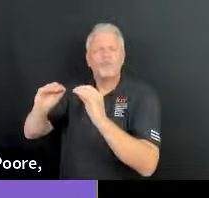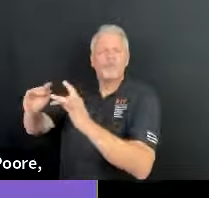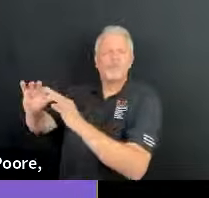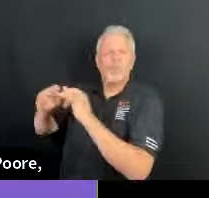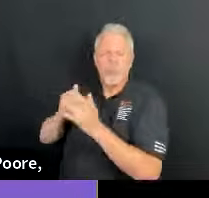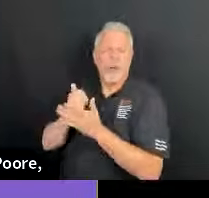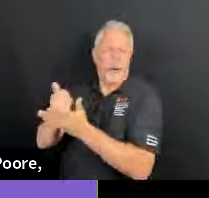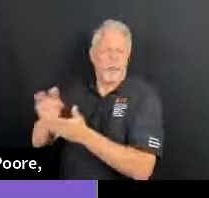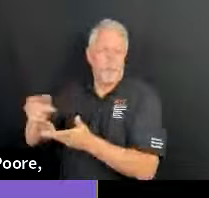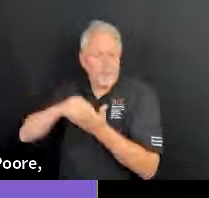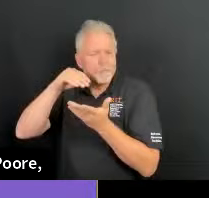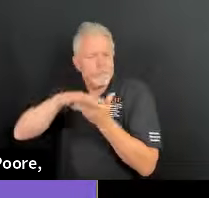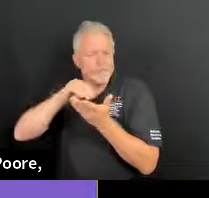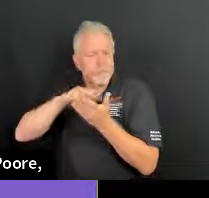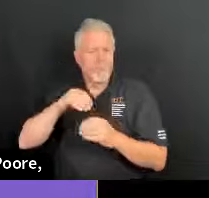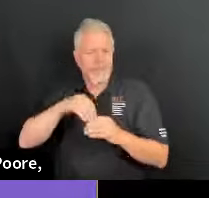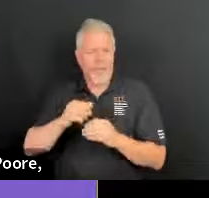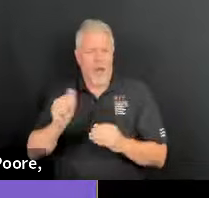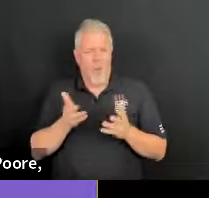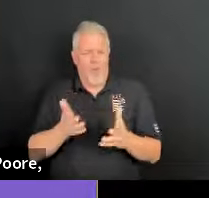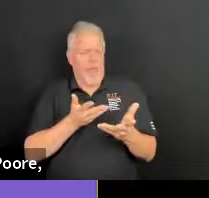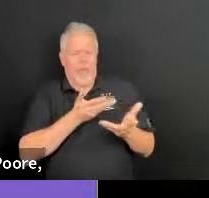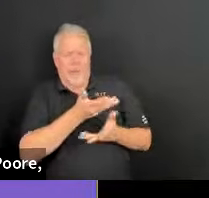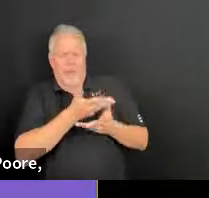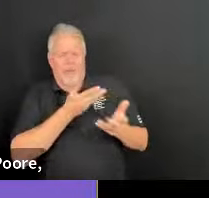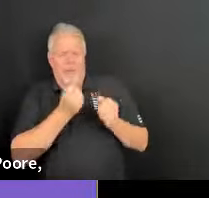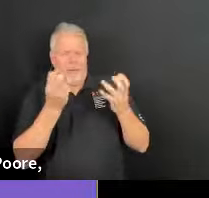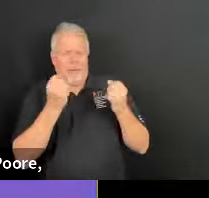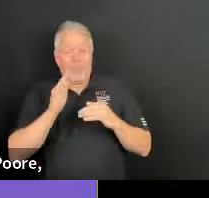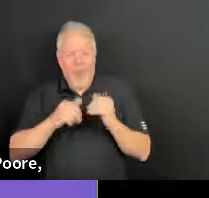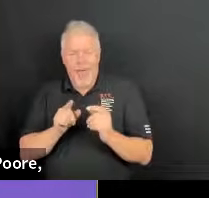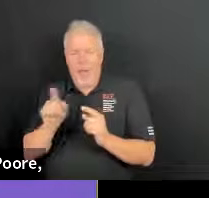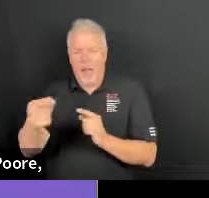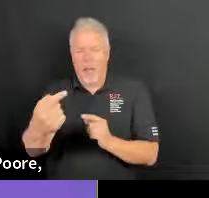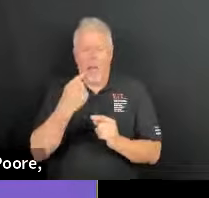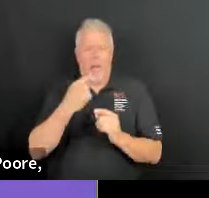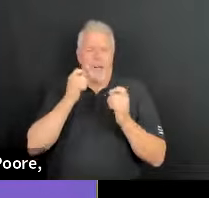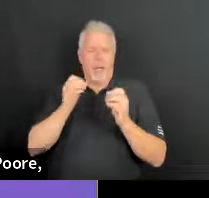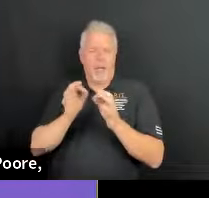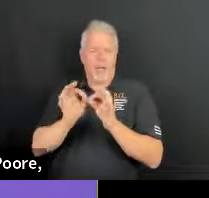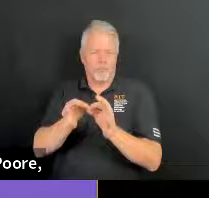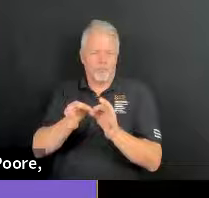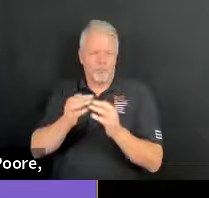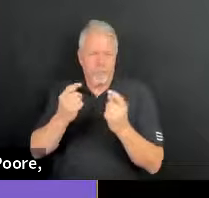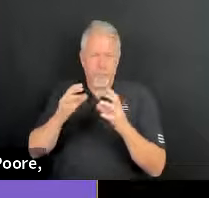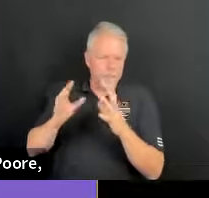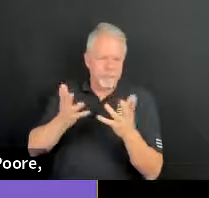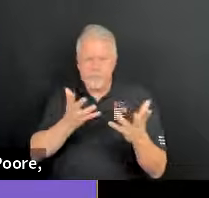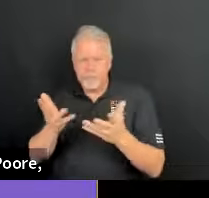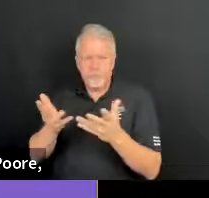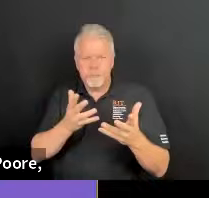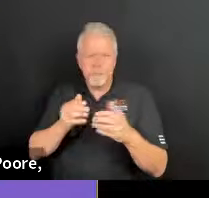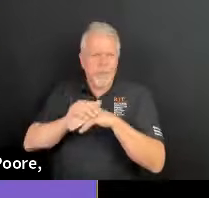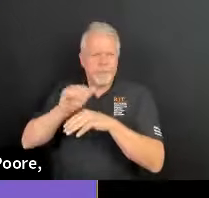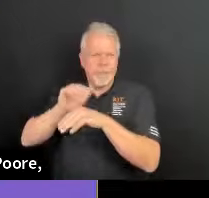prevention skills and things like that. And they teach and help people there learn in their own